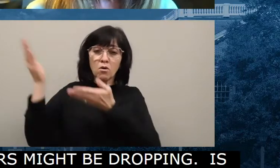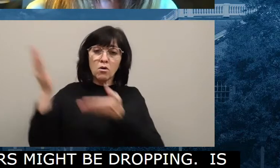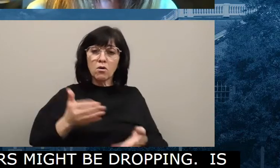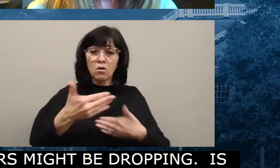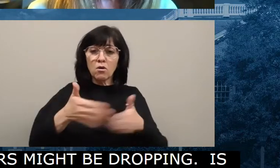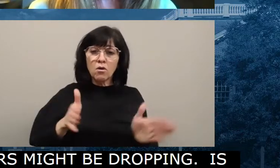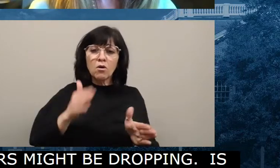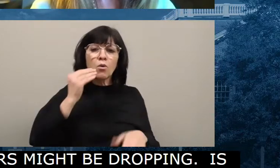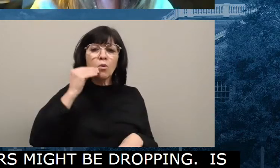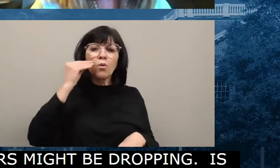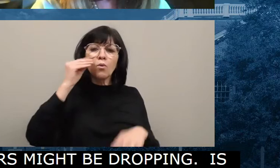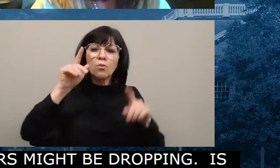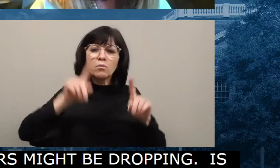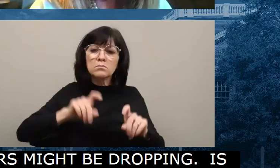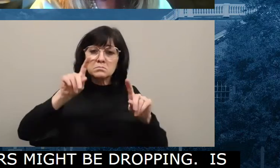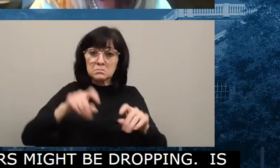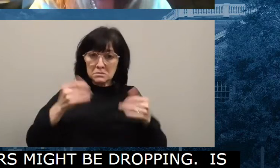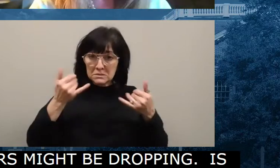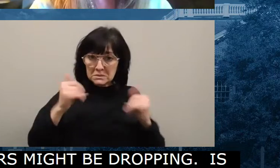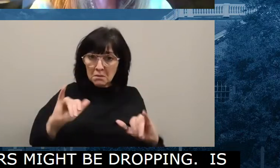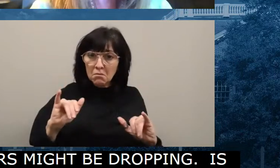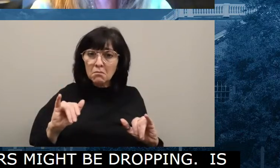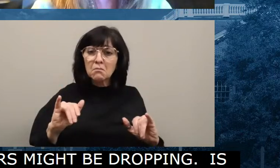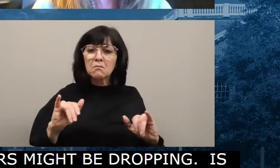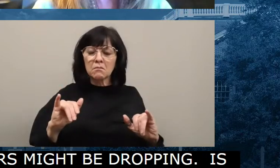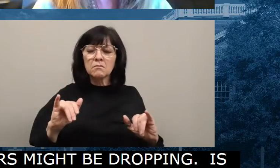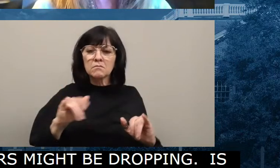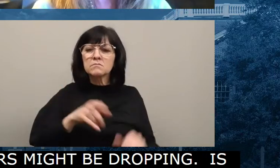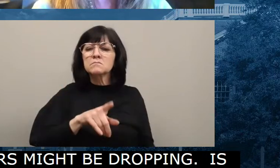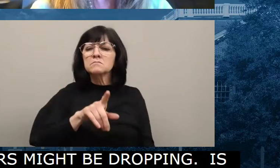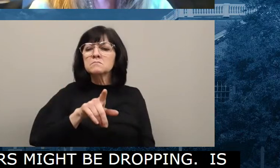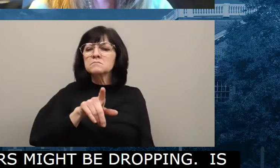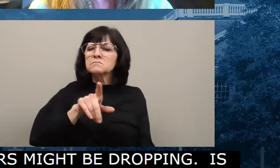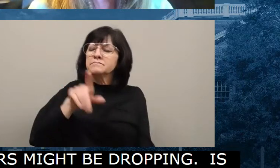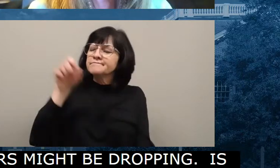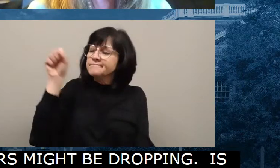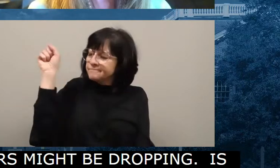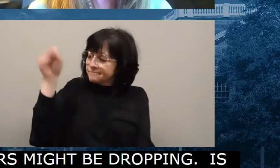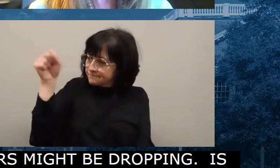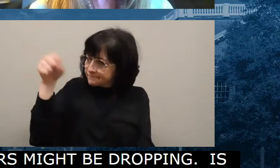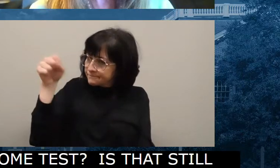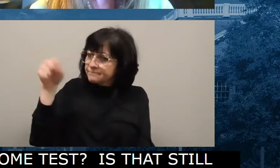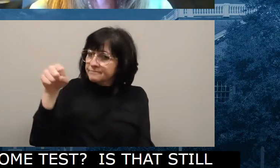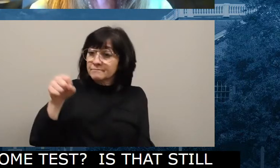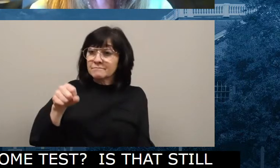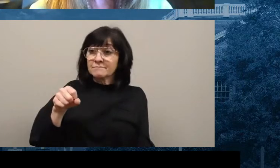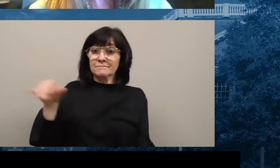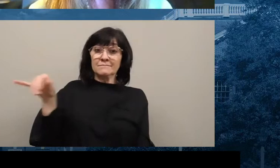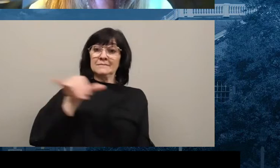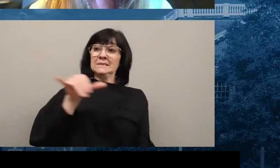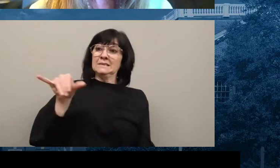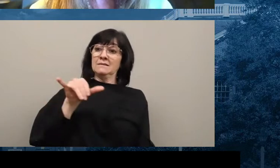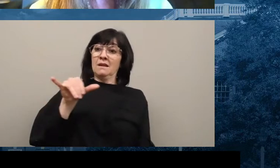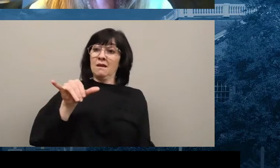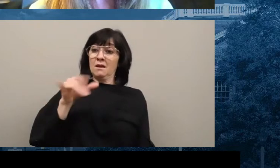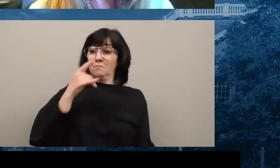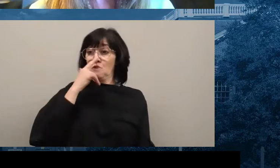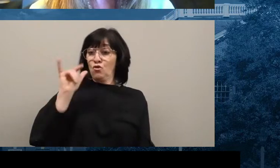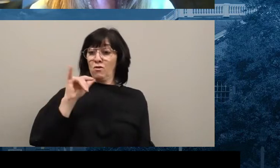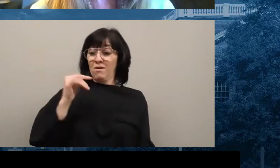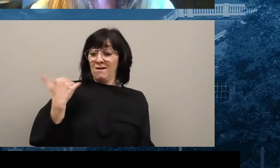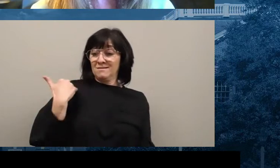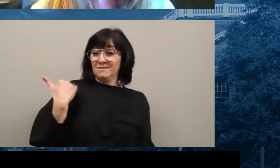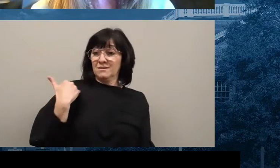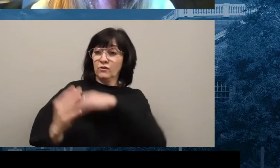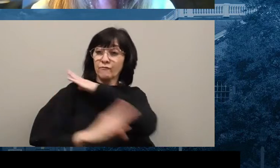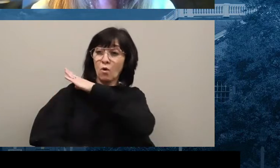They are not like they were back in the late fall, early winter, but we're still, it's still an option.